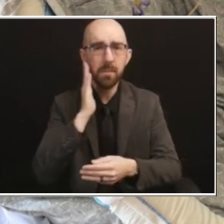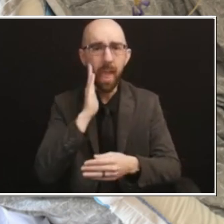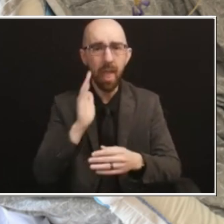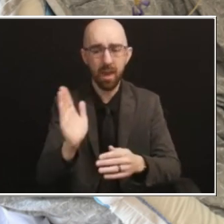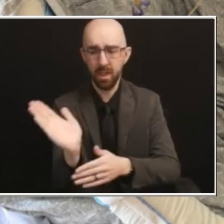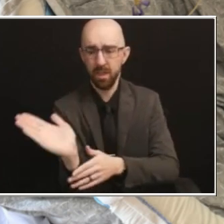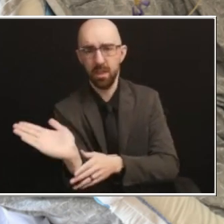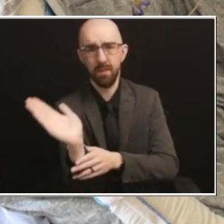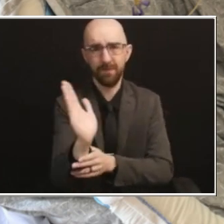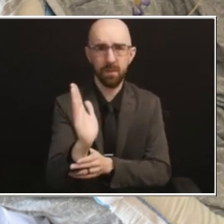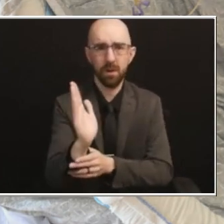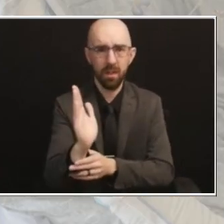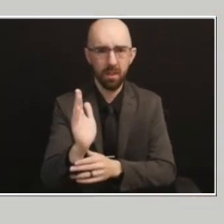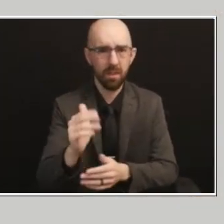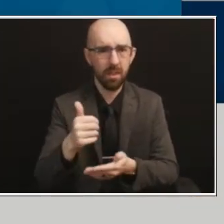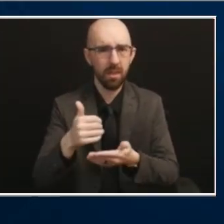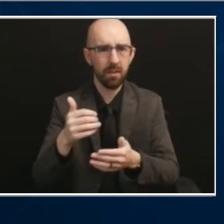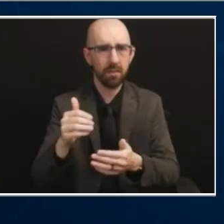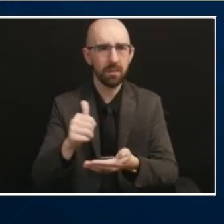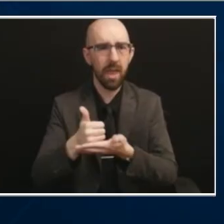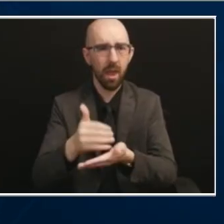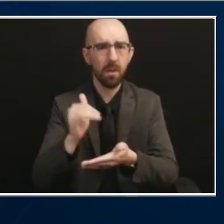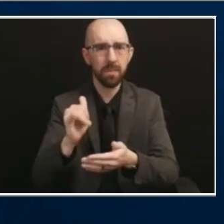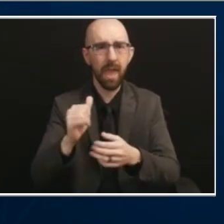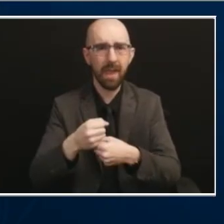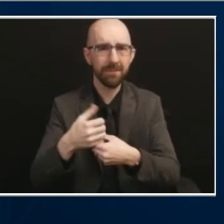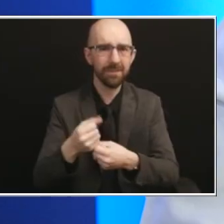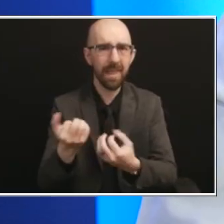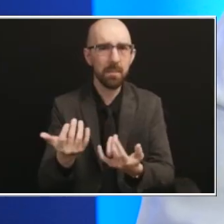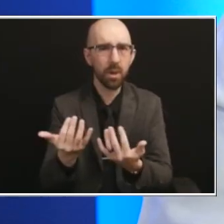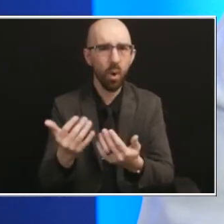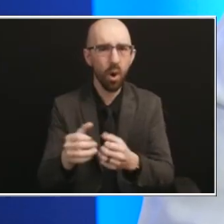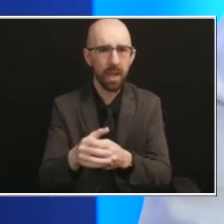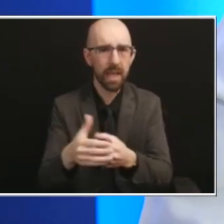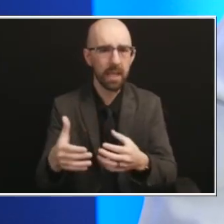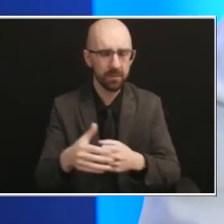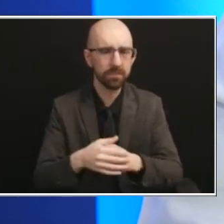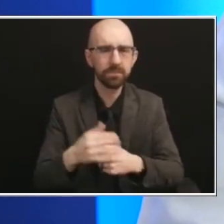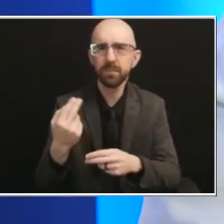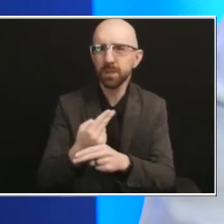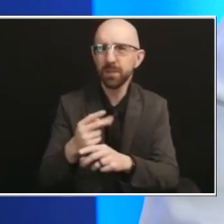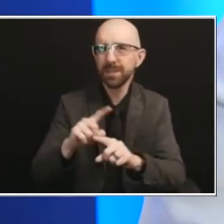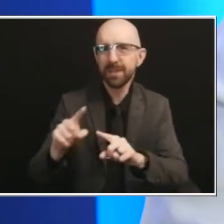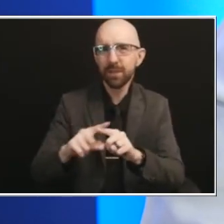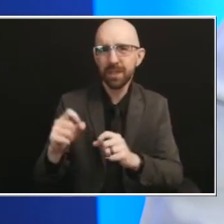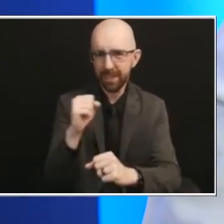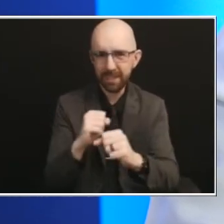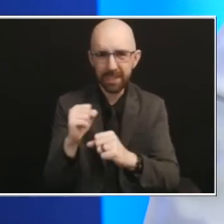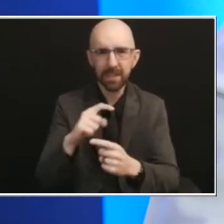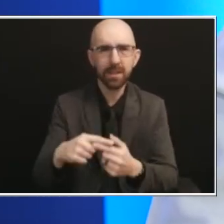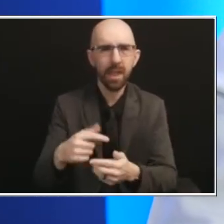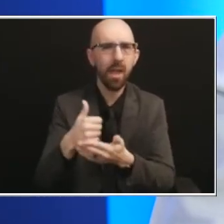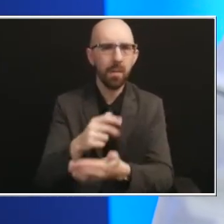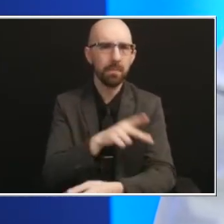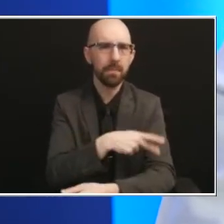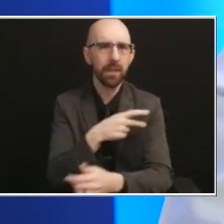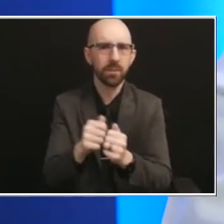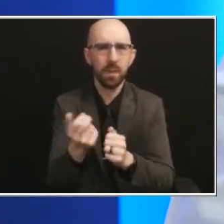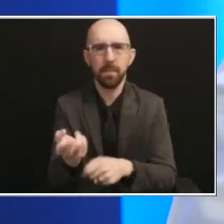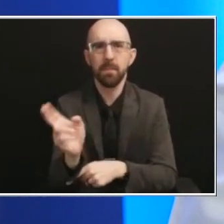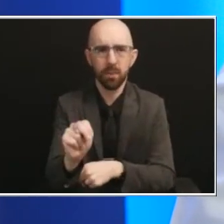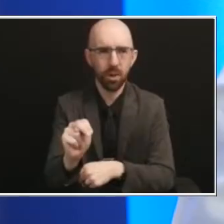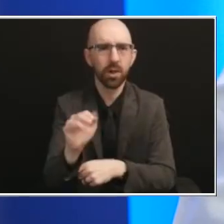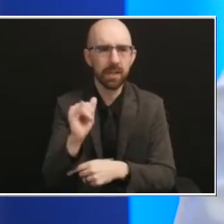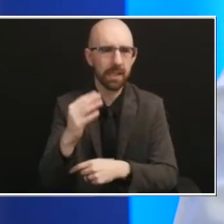events? Sure. So we use a lot of different techniques to help with our patients with large burns that are experiencing